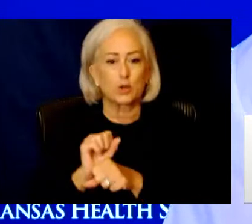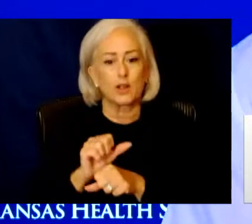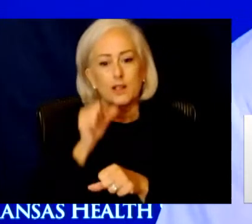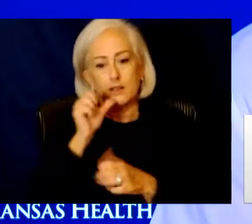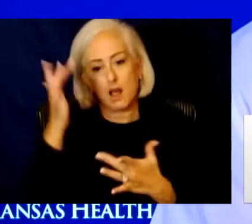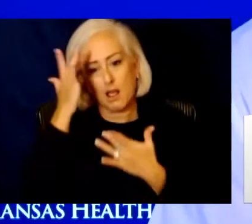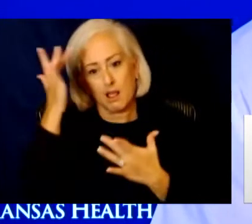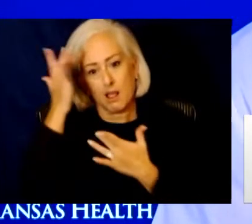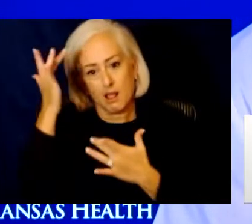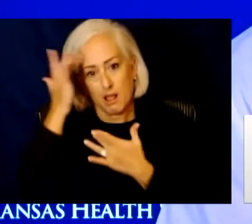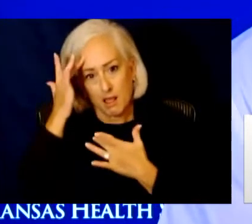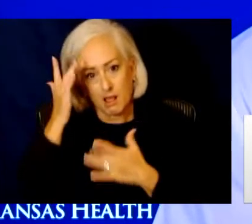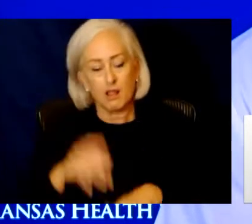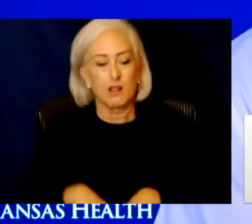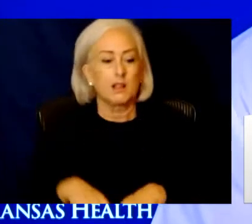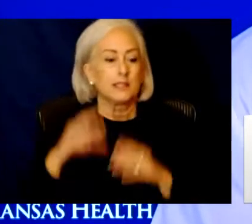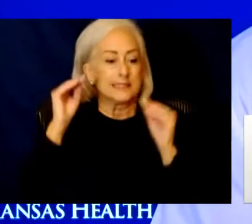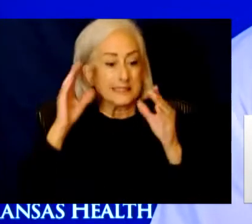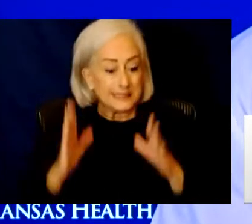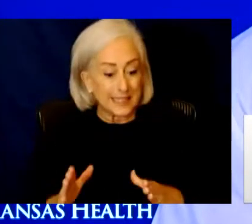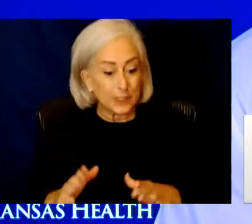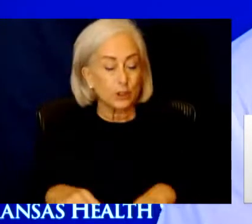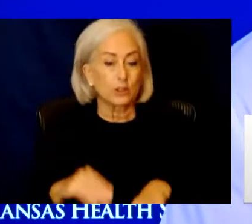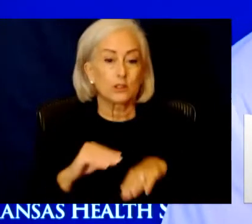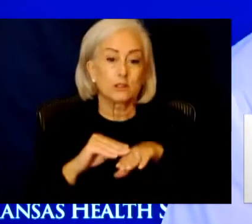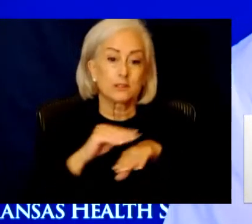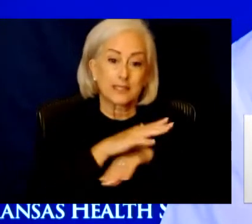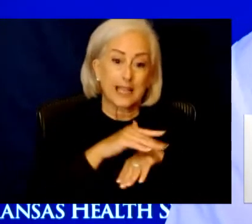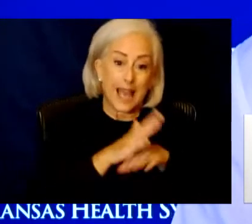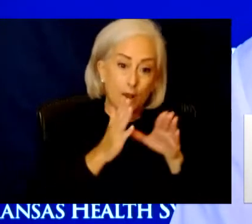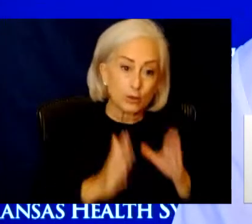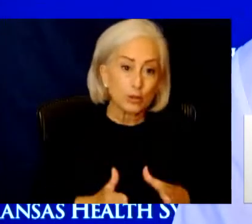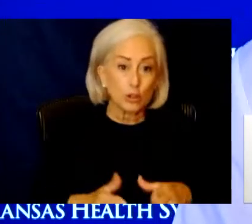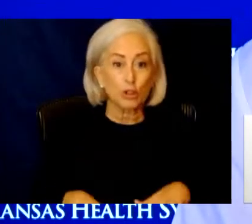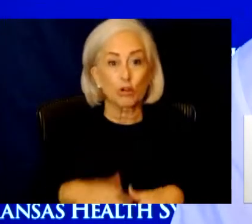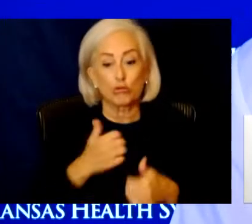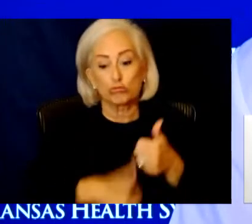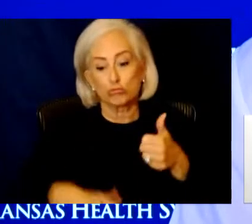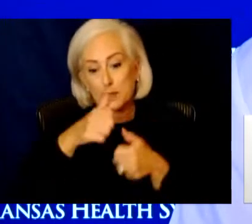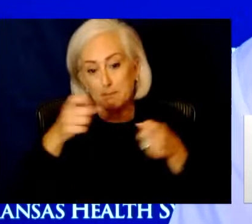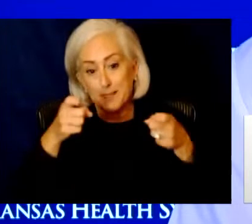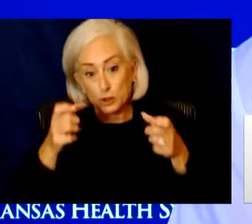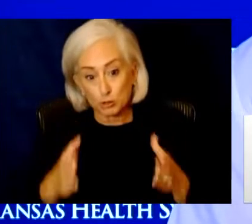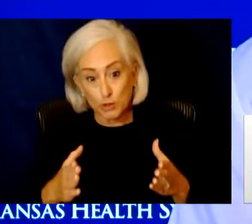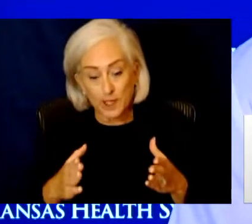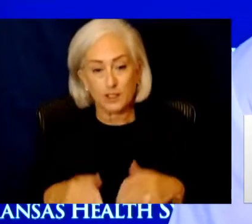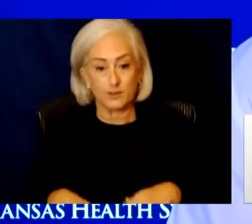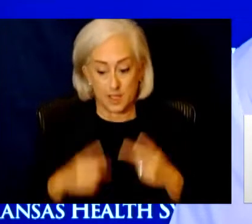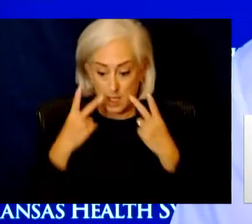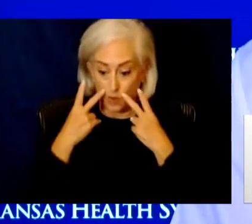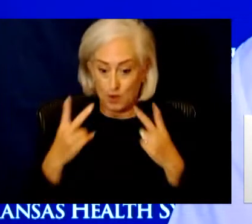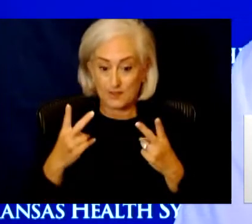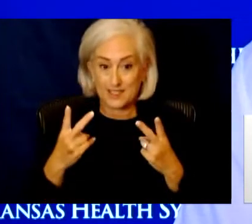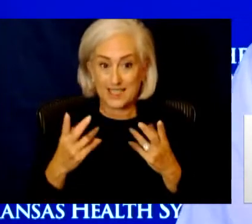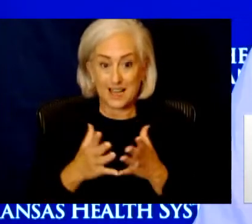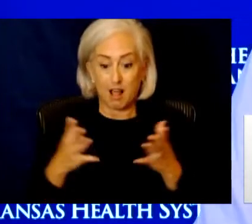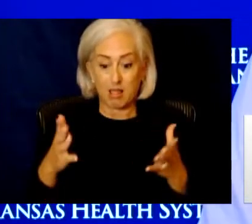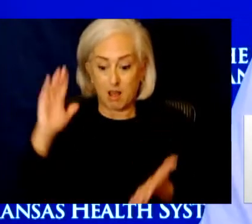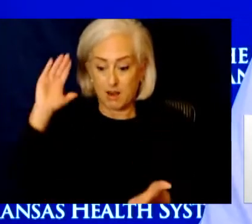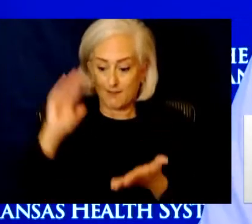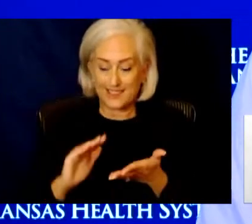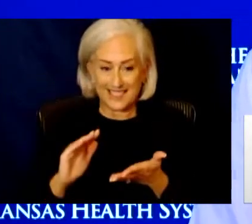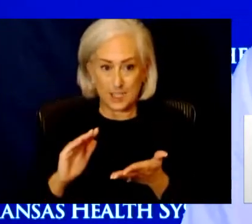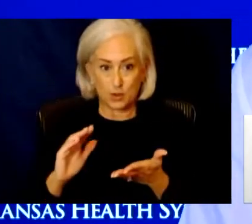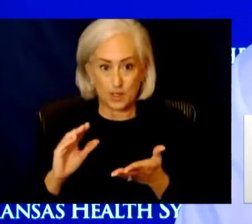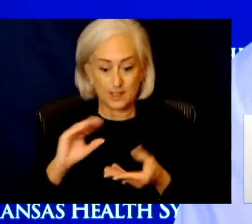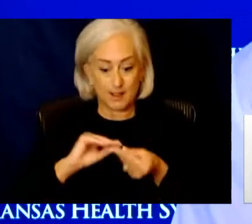counselors, administrators, because we also know, teachers, we have seen a large decrease in the amount of teachers, but also